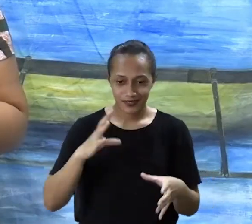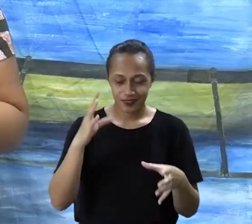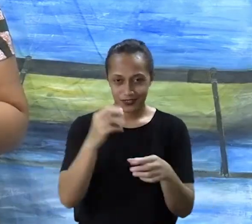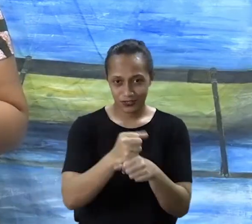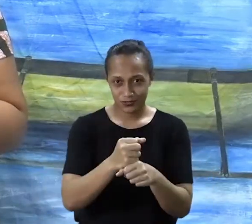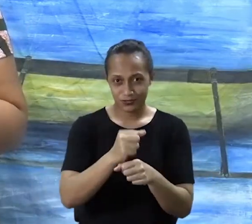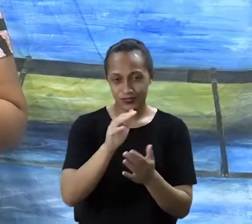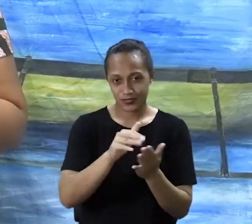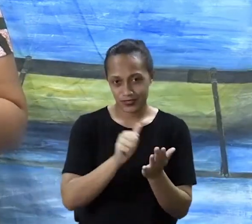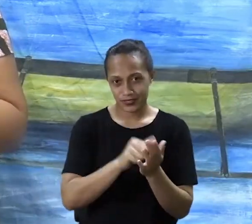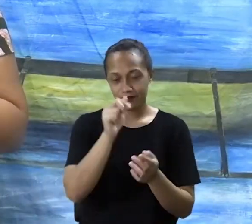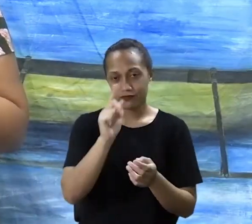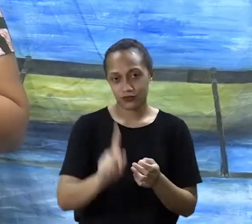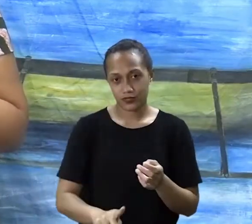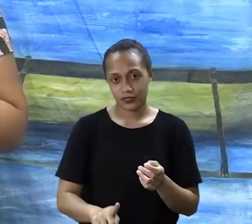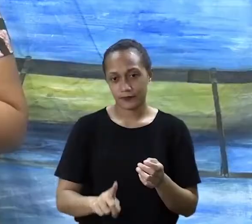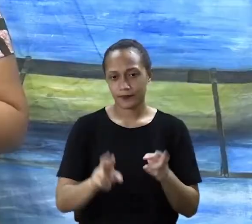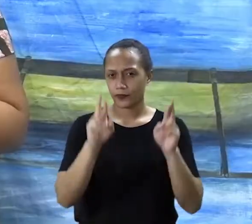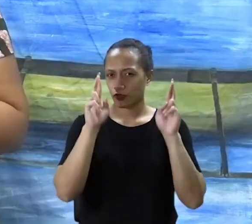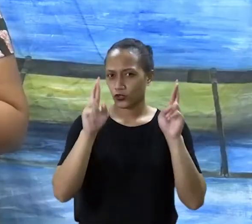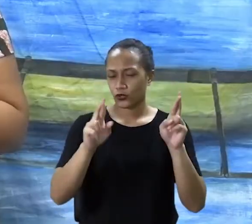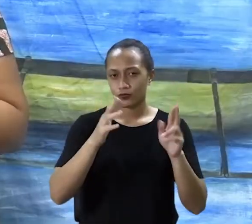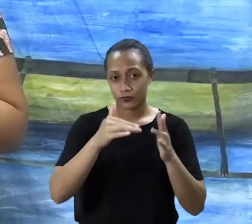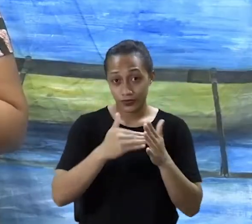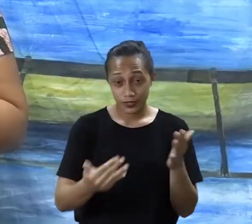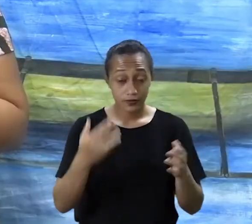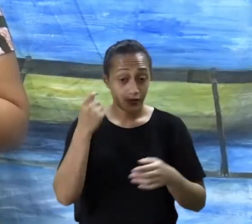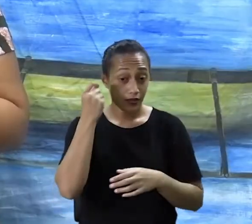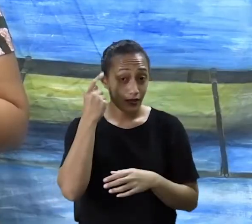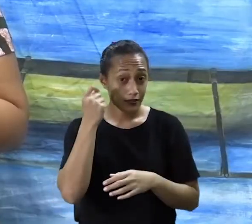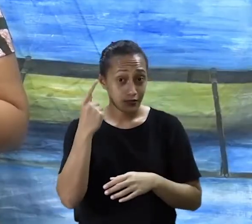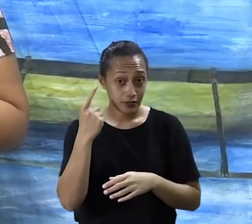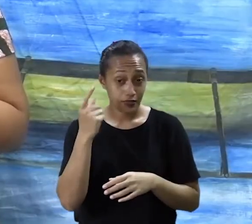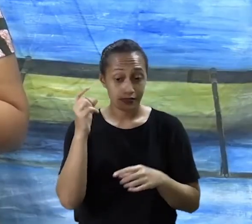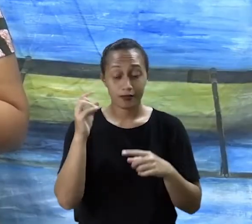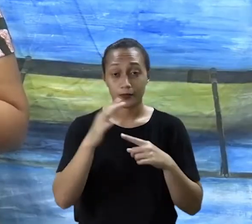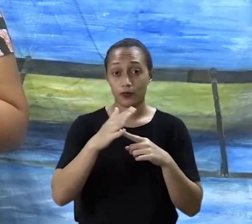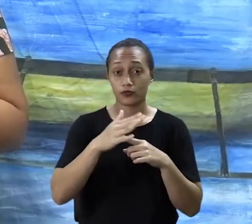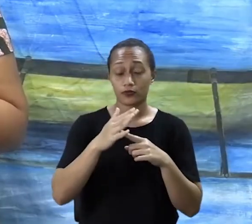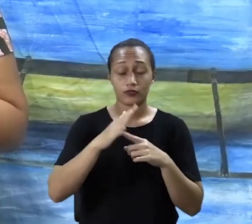concludes our lesson for today. I hope you now understand